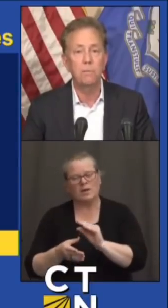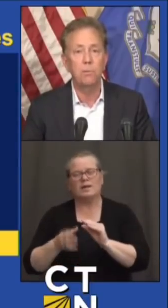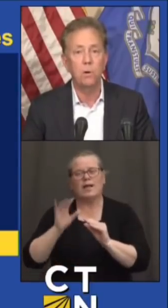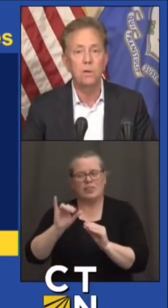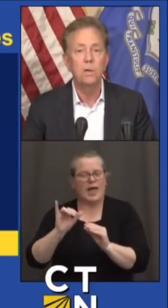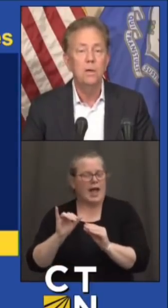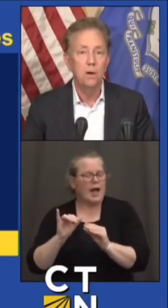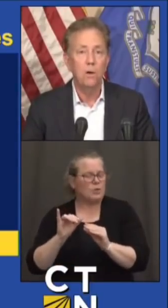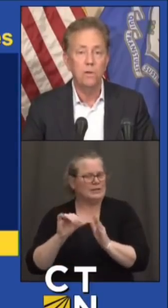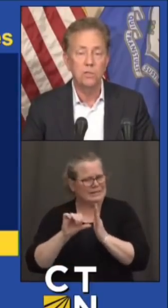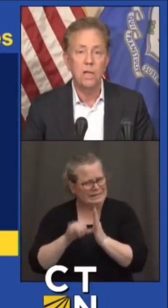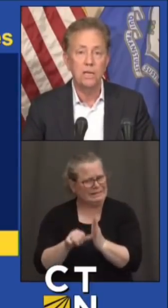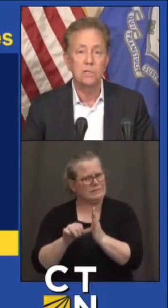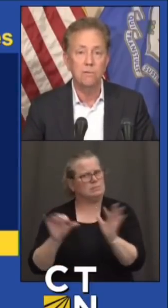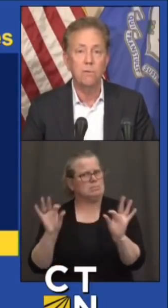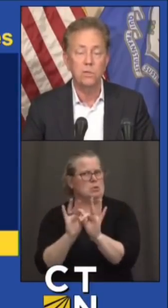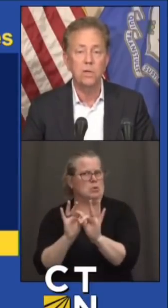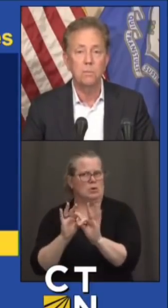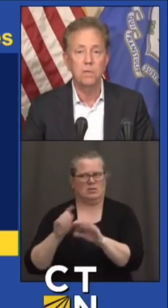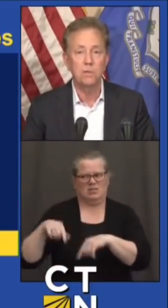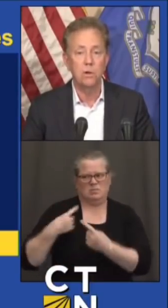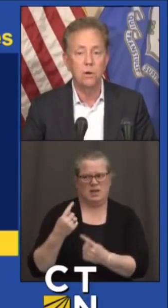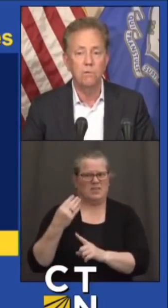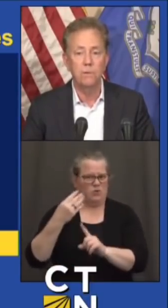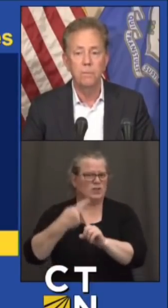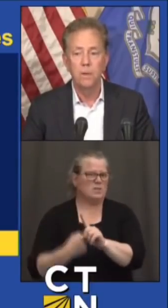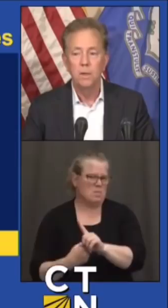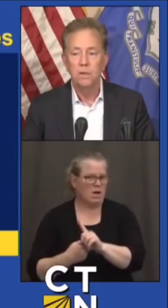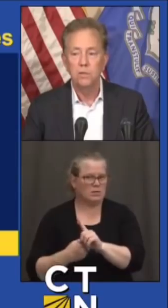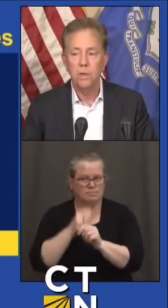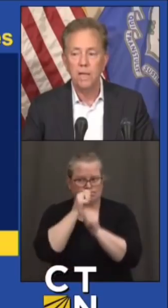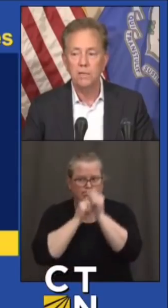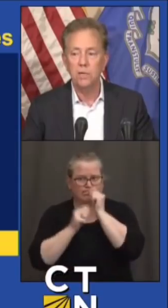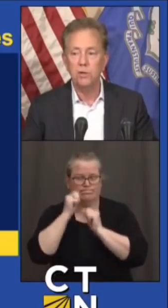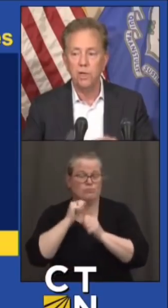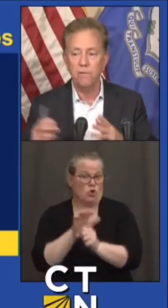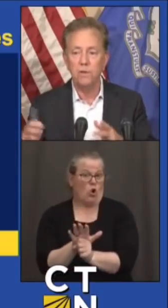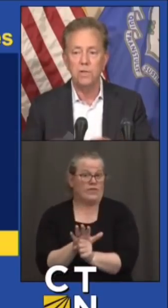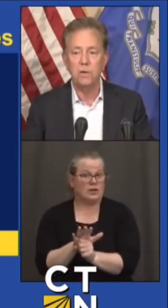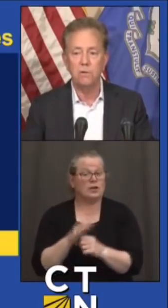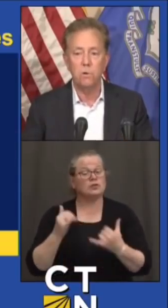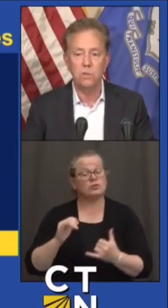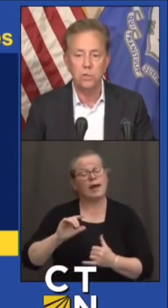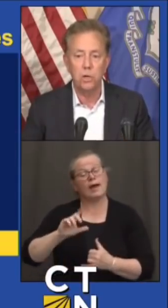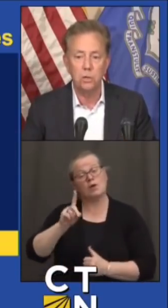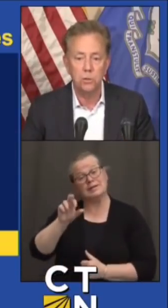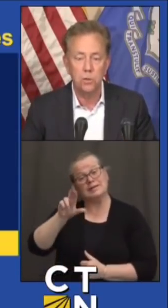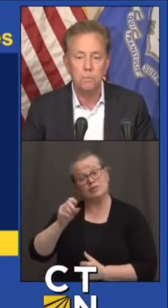something of import over this last 14 months of COVID. So with that, Deirdre Gifford